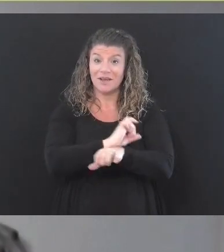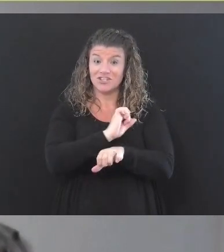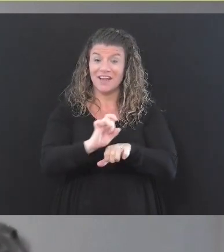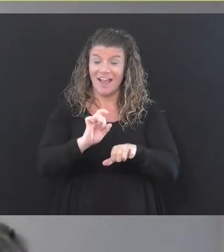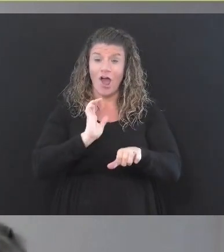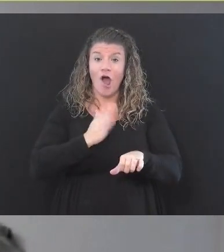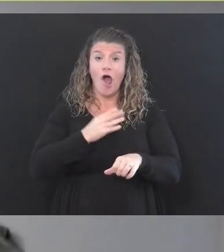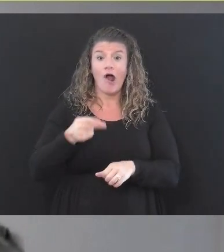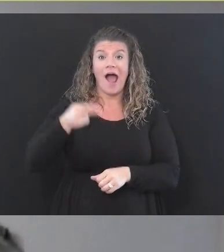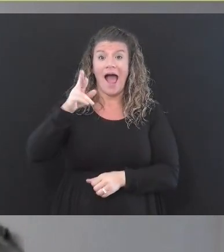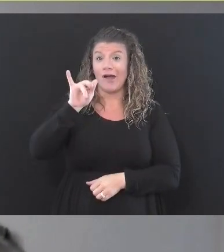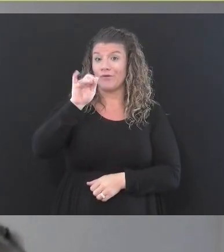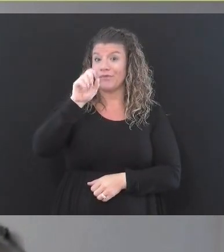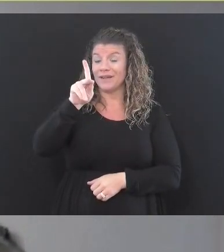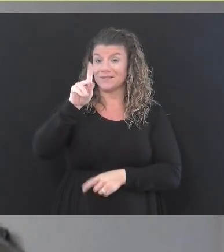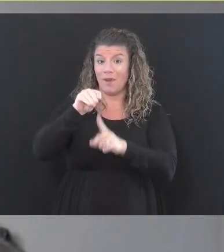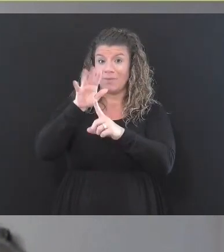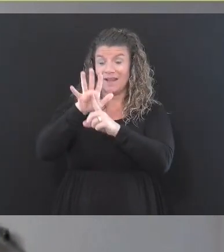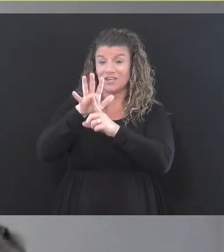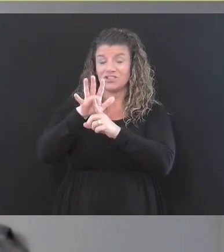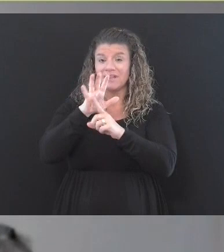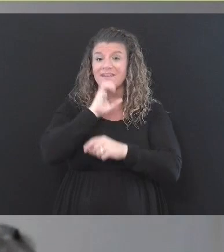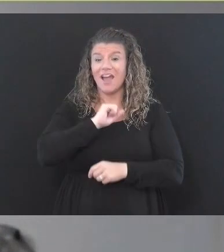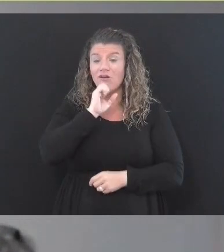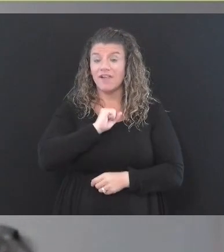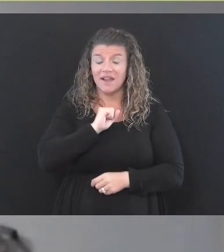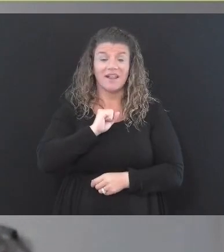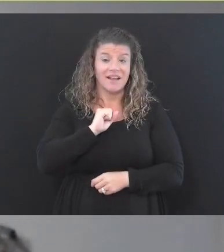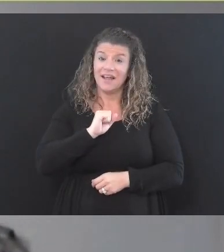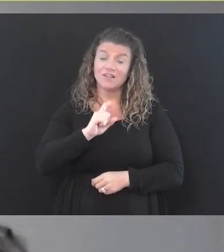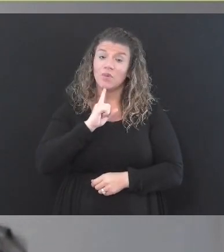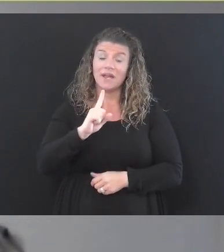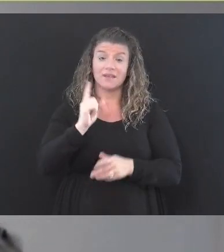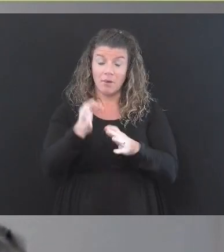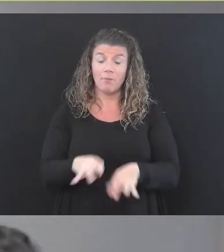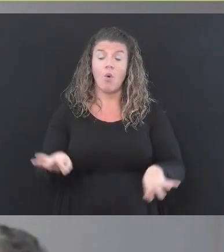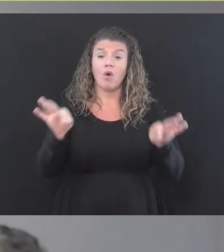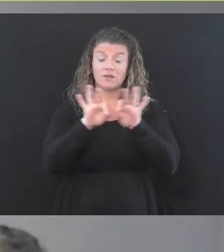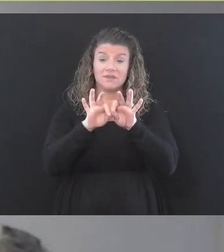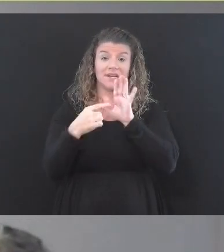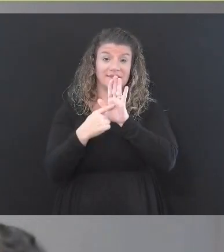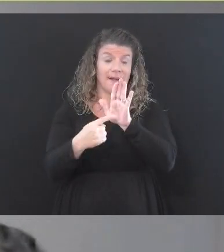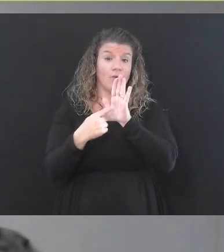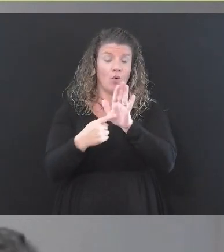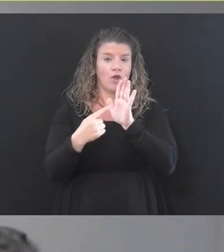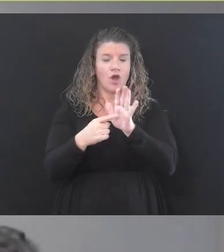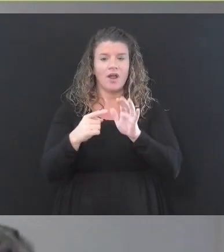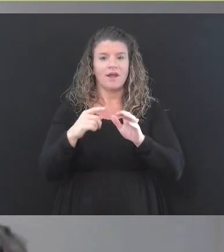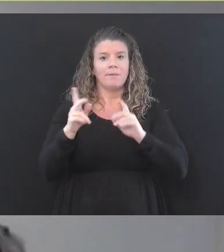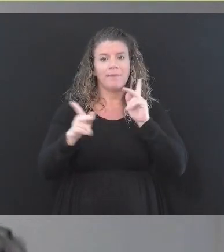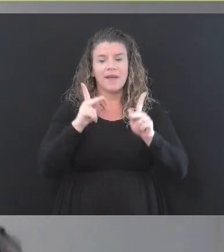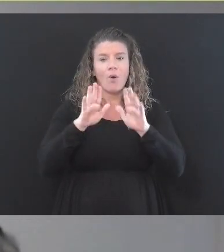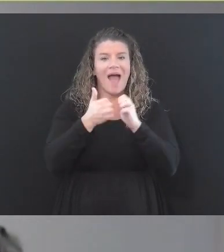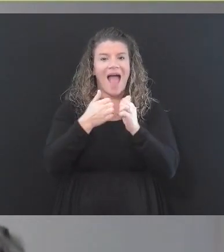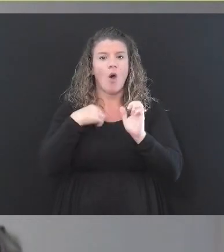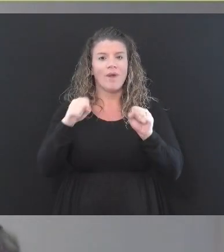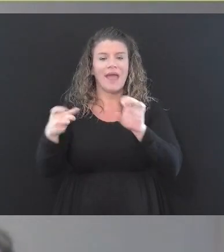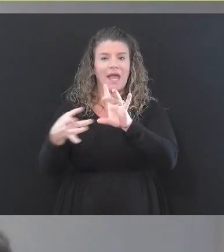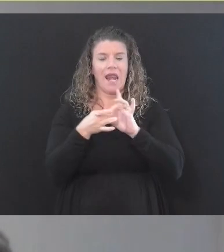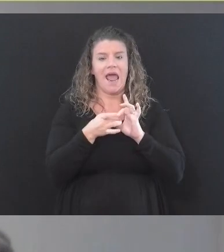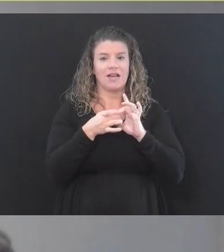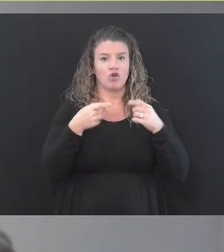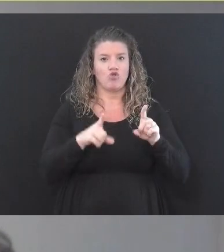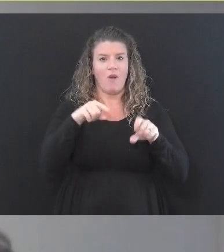elderly and high-risk populations. They play a critical role in keeping people connected during a challenging